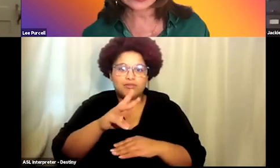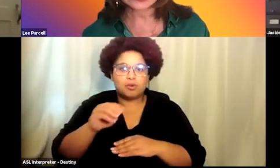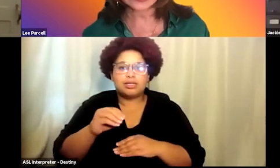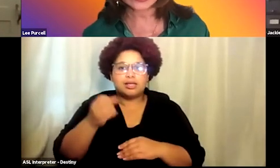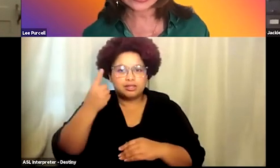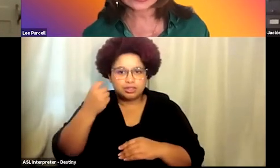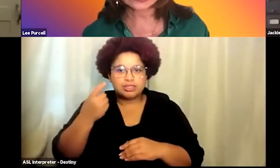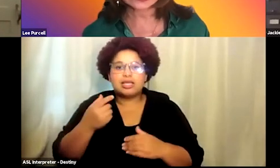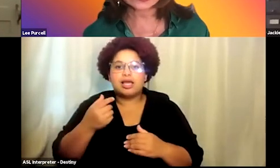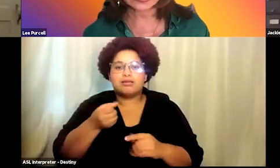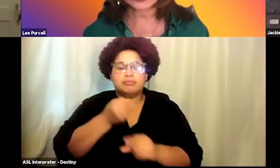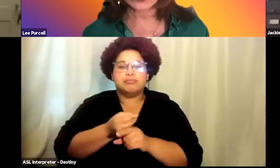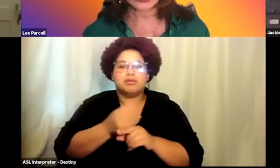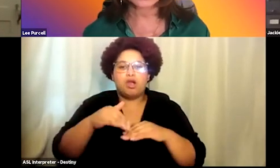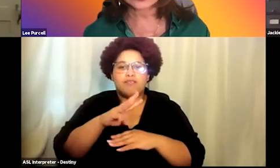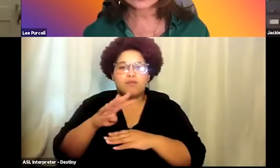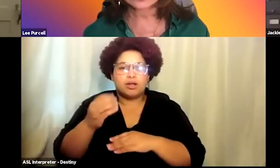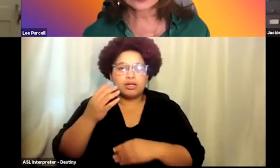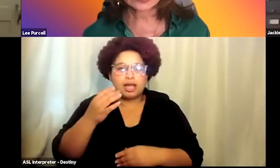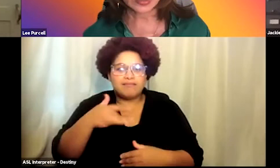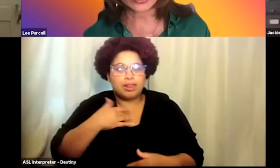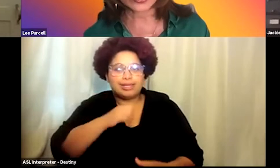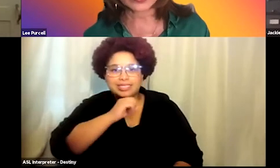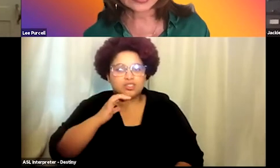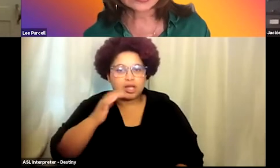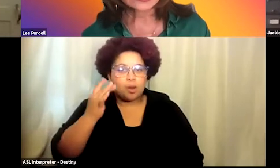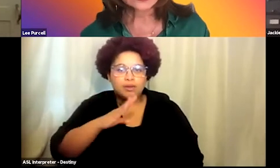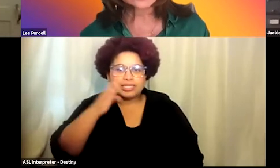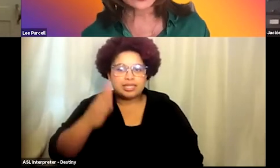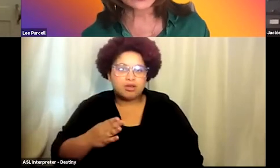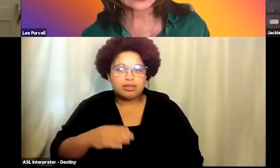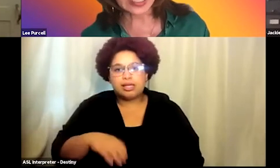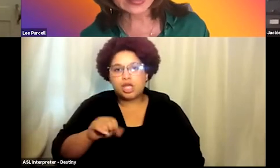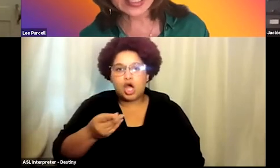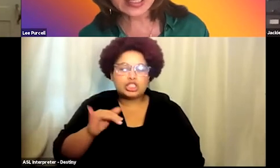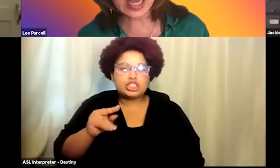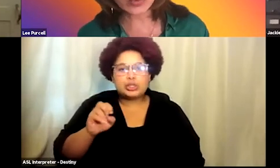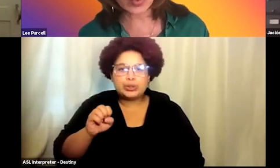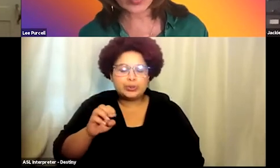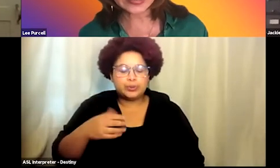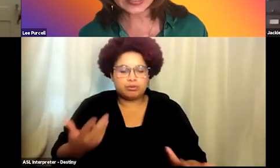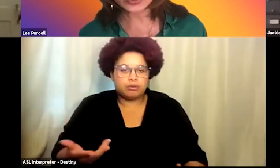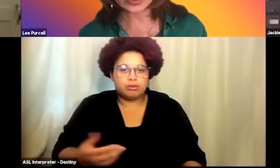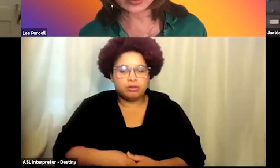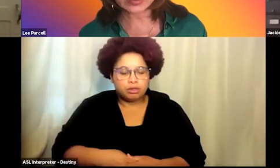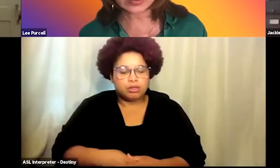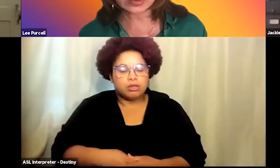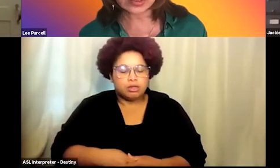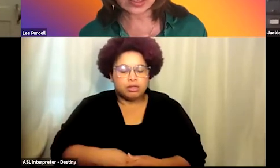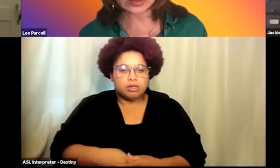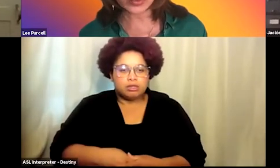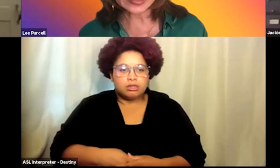suddenly felt like a senior citizen, since I was no longer the ingenue. So I think that we need